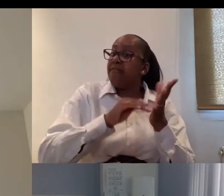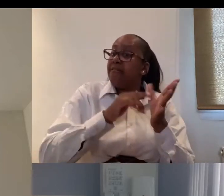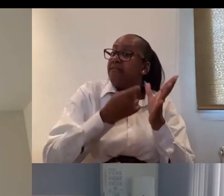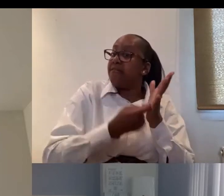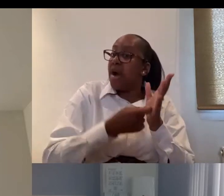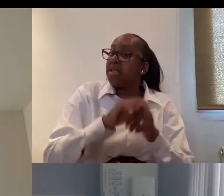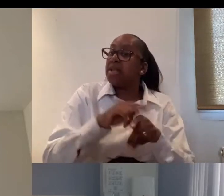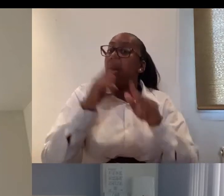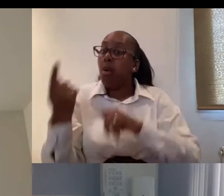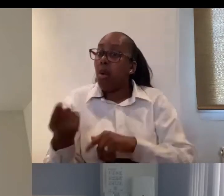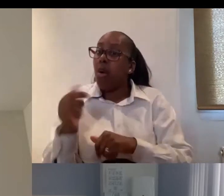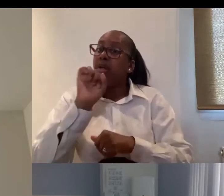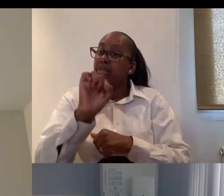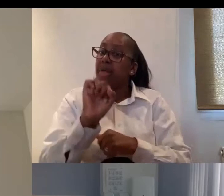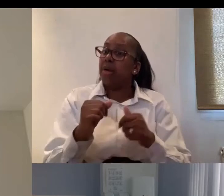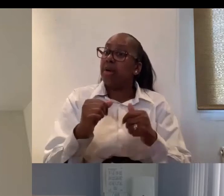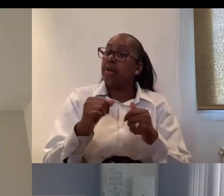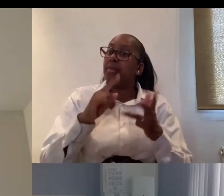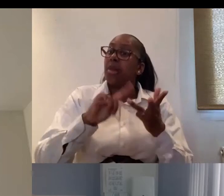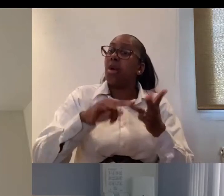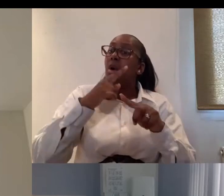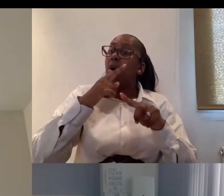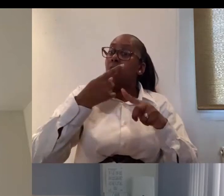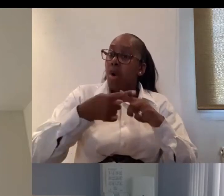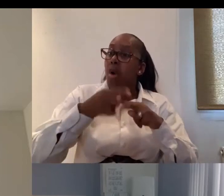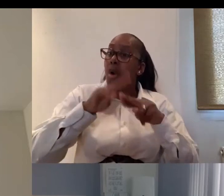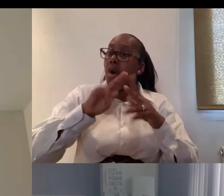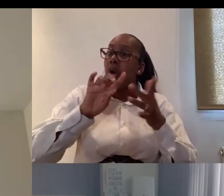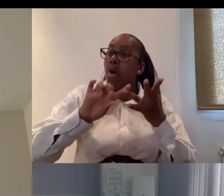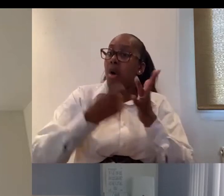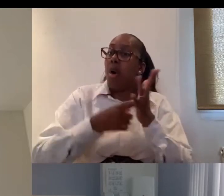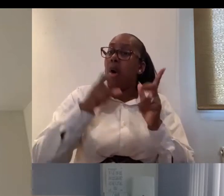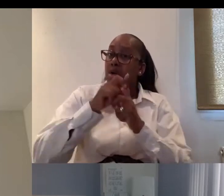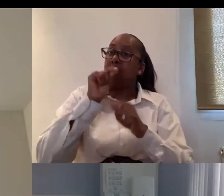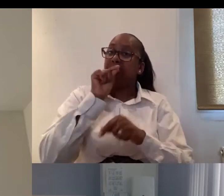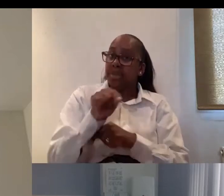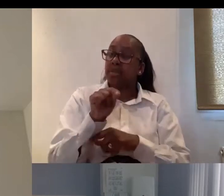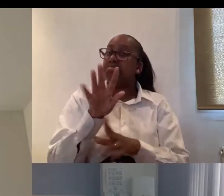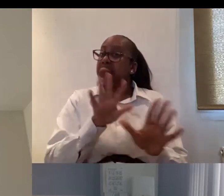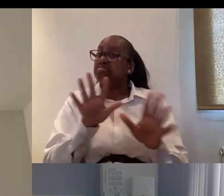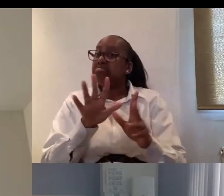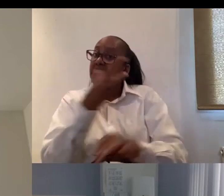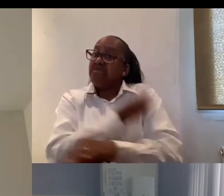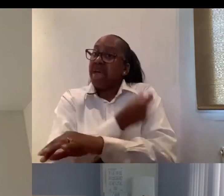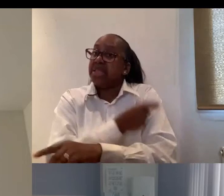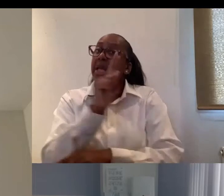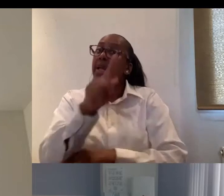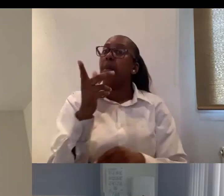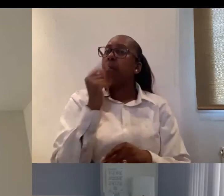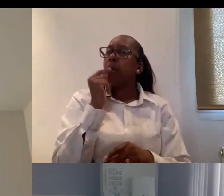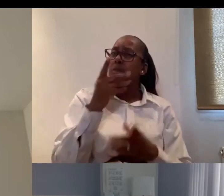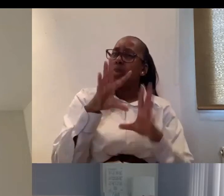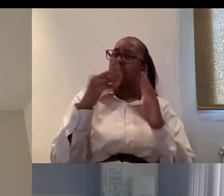personal advice would be, if you've had an anaphylactic reaction to a previous vaccine, it's possible that there's an